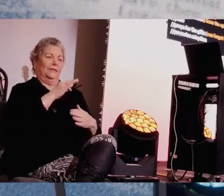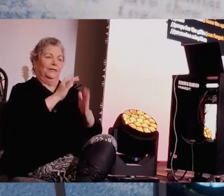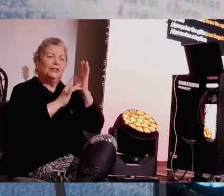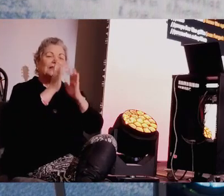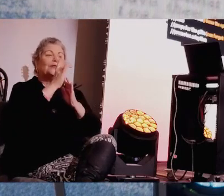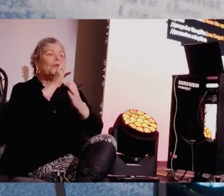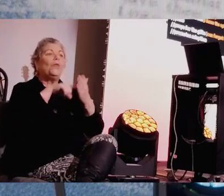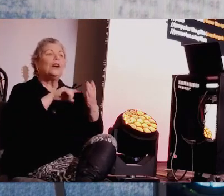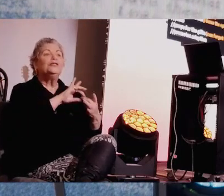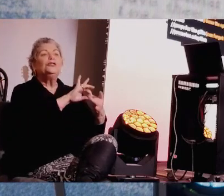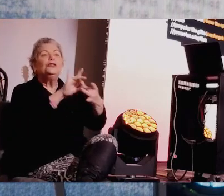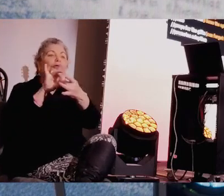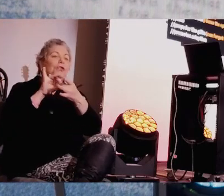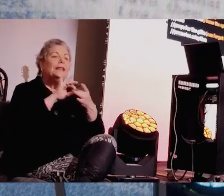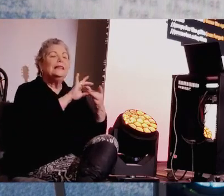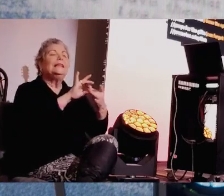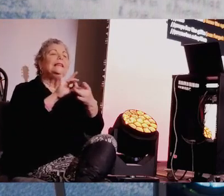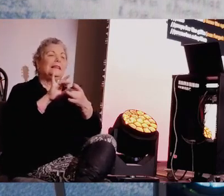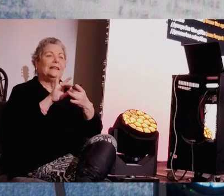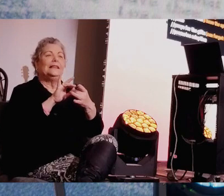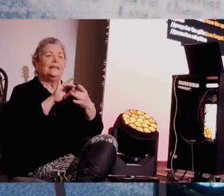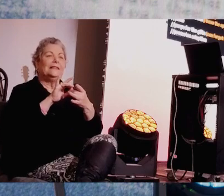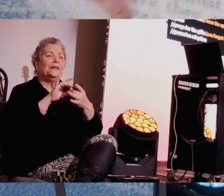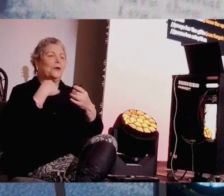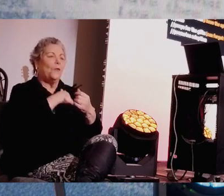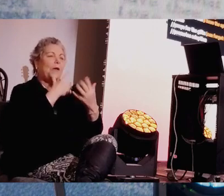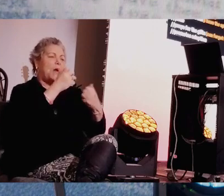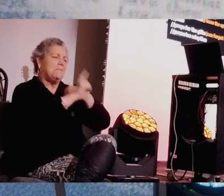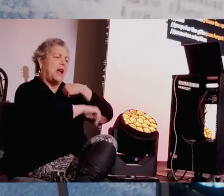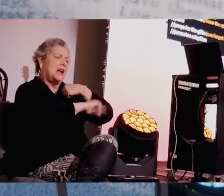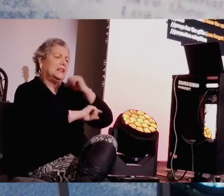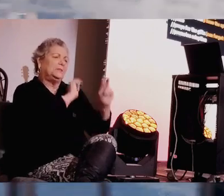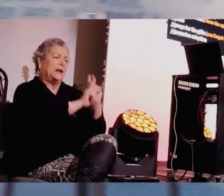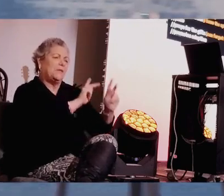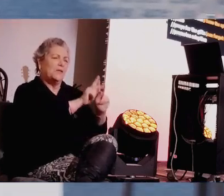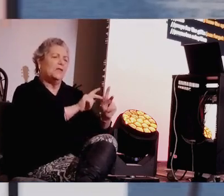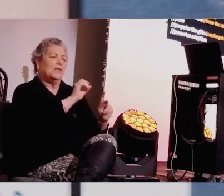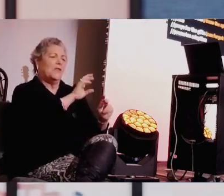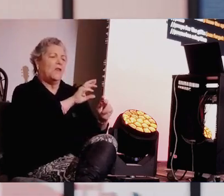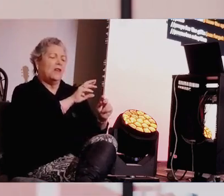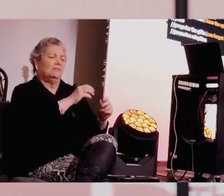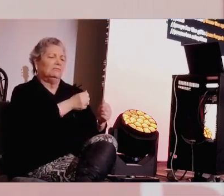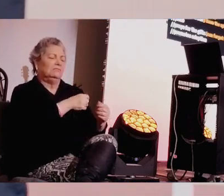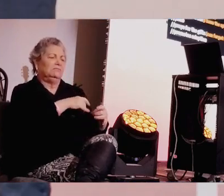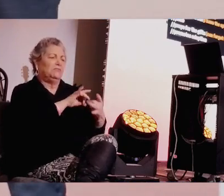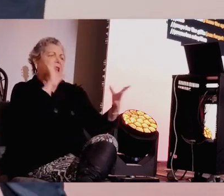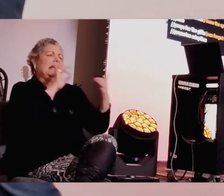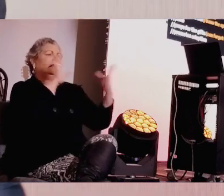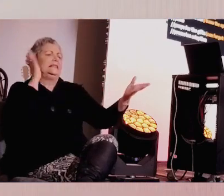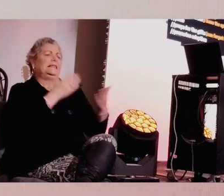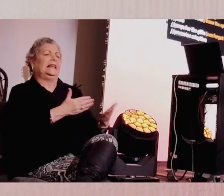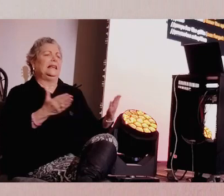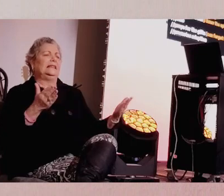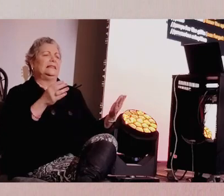unity in the body when we're looking to camp out in certain things and punish people on one side or just release things on the other side that is not, it's